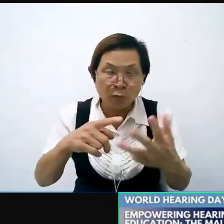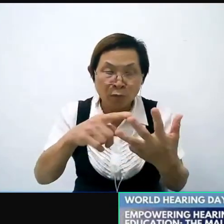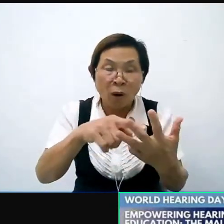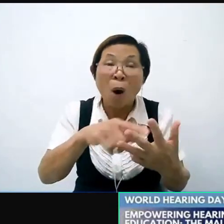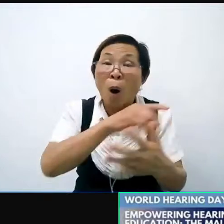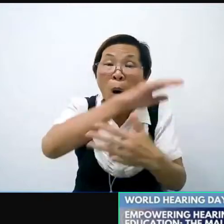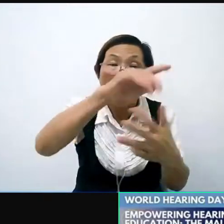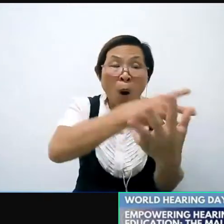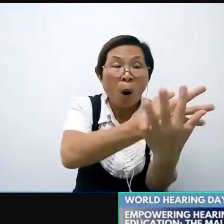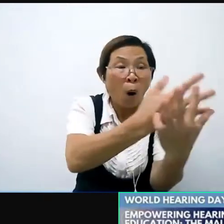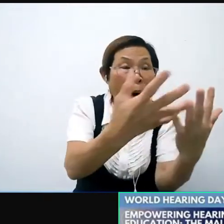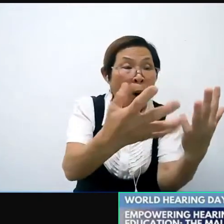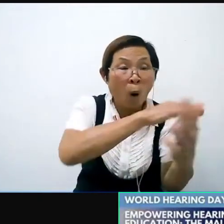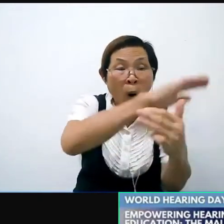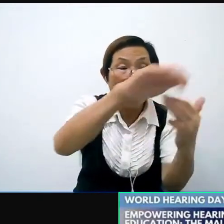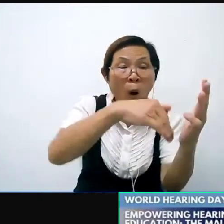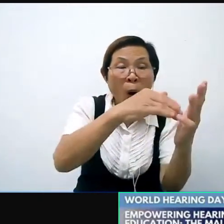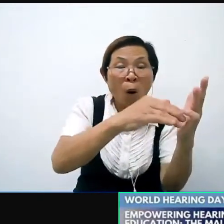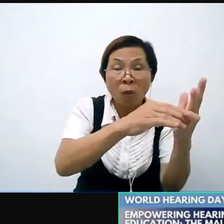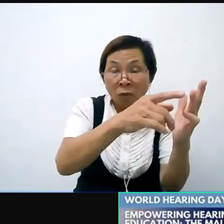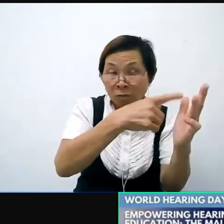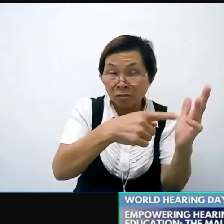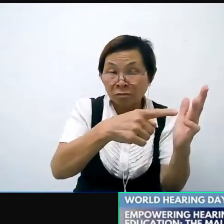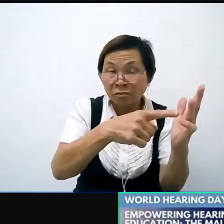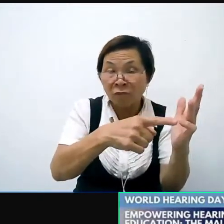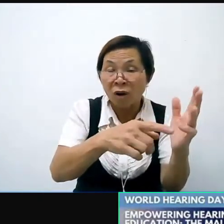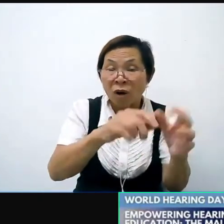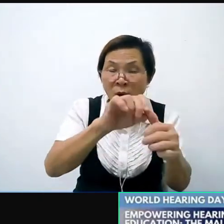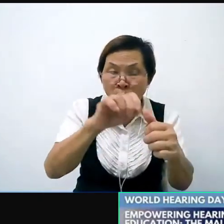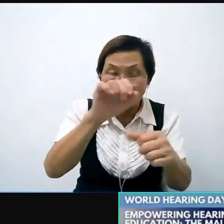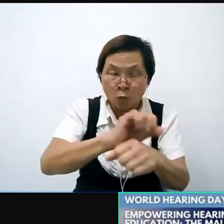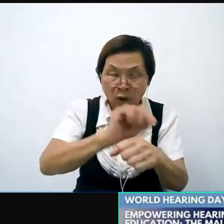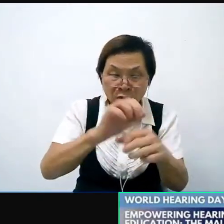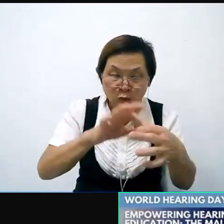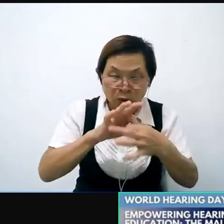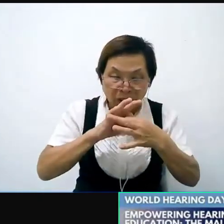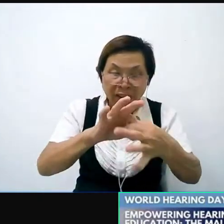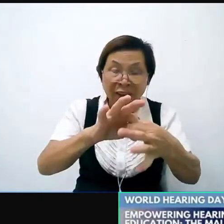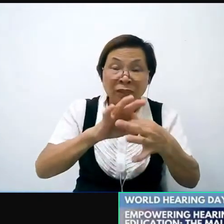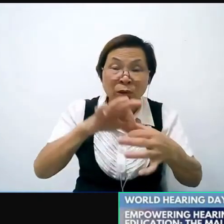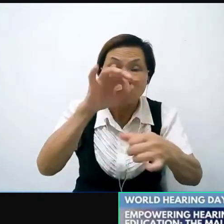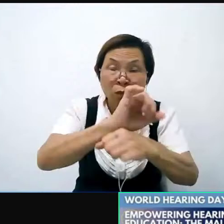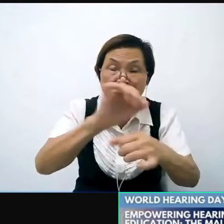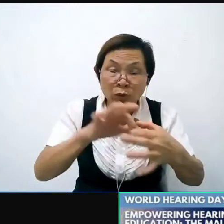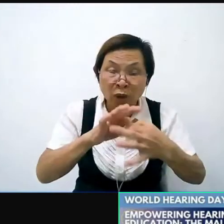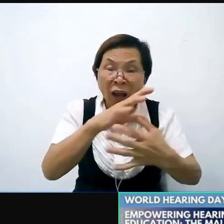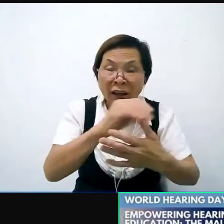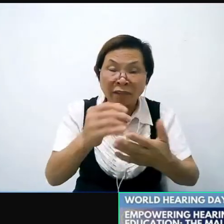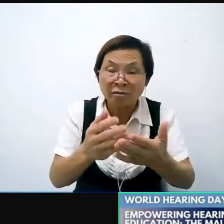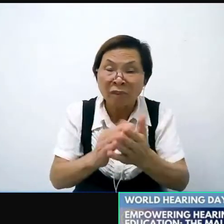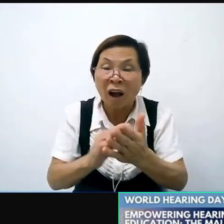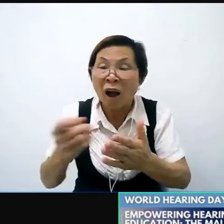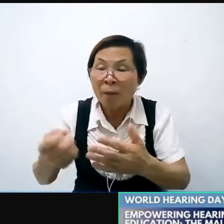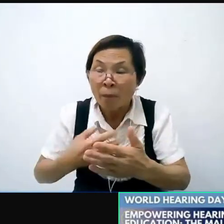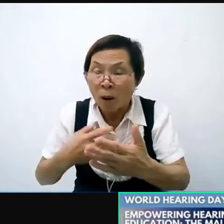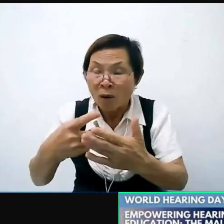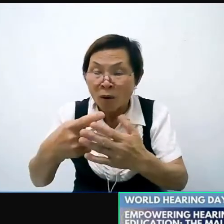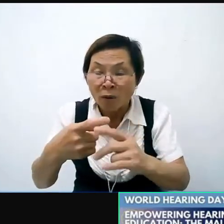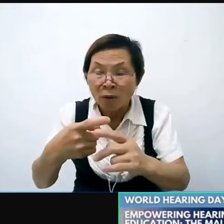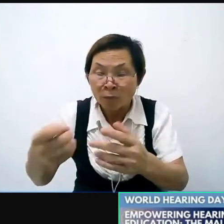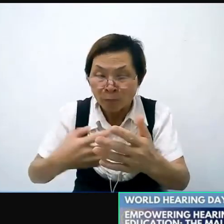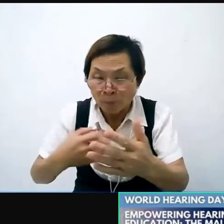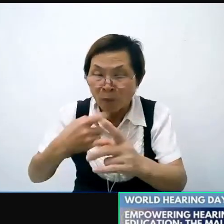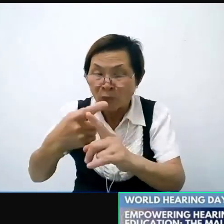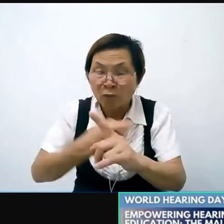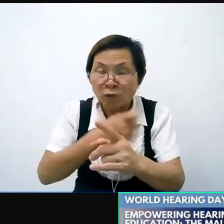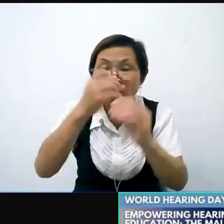because in the 3PKs, we get referrals from parents, from teachers, from schools, and